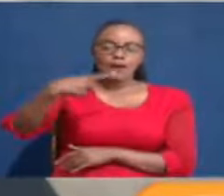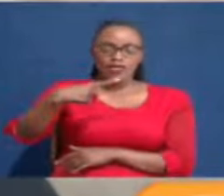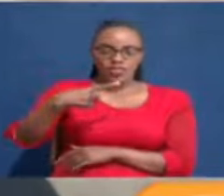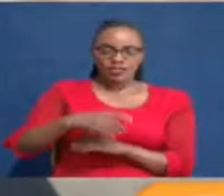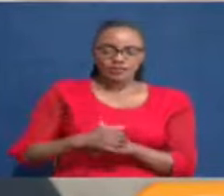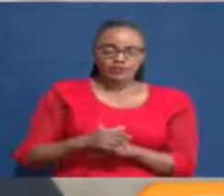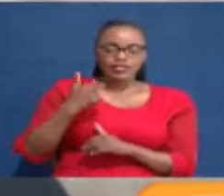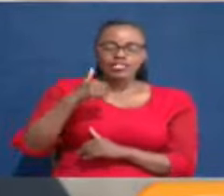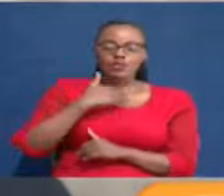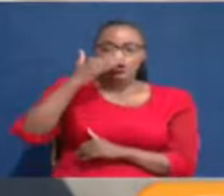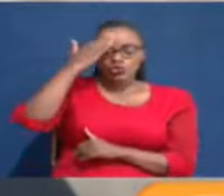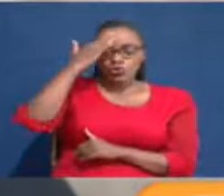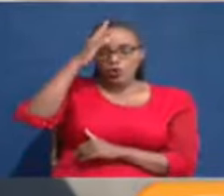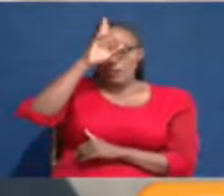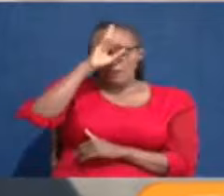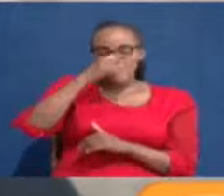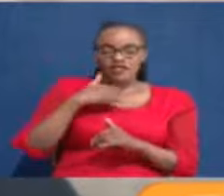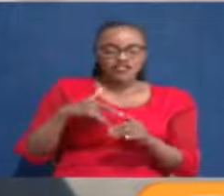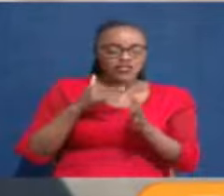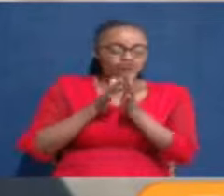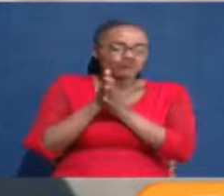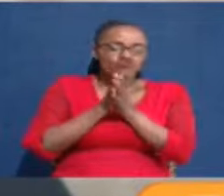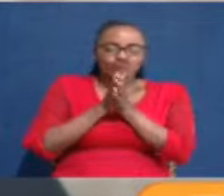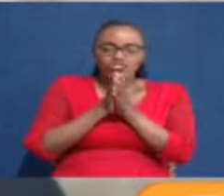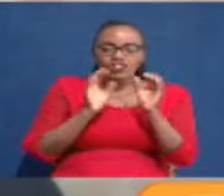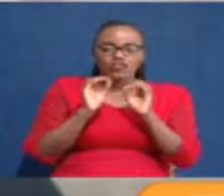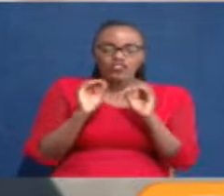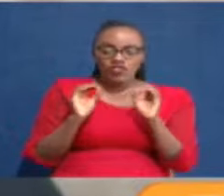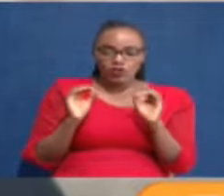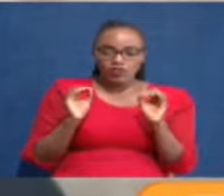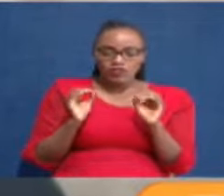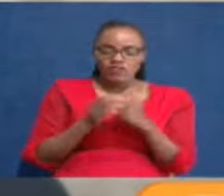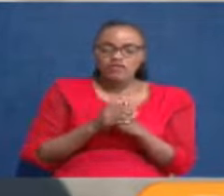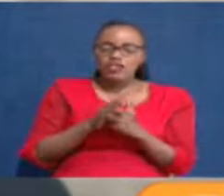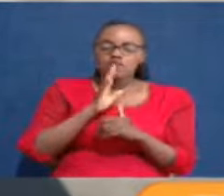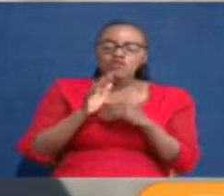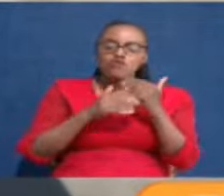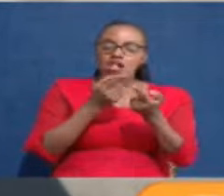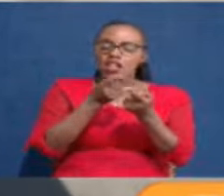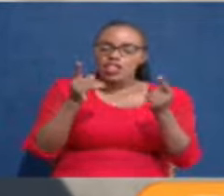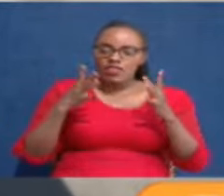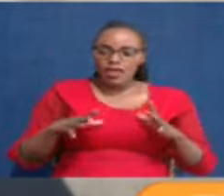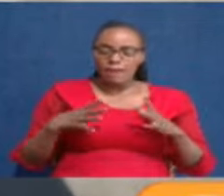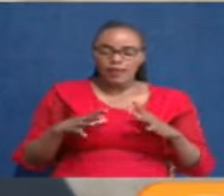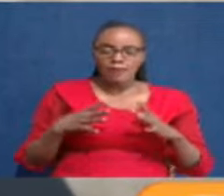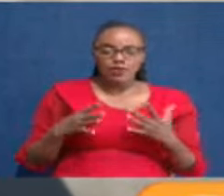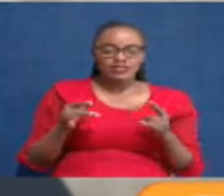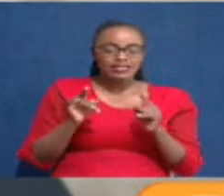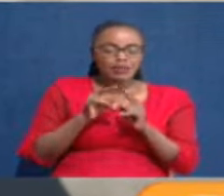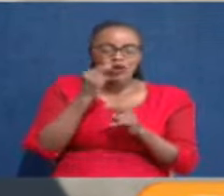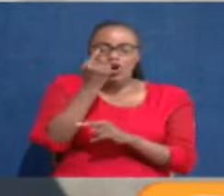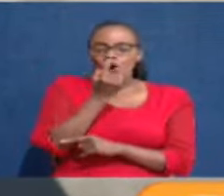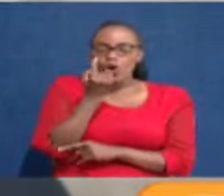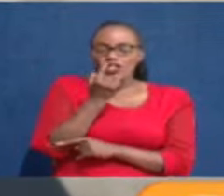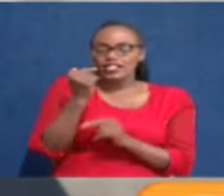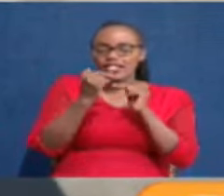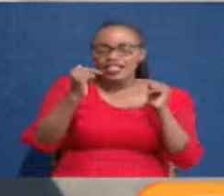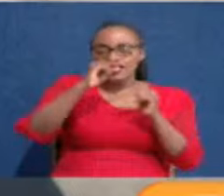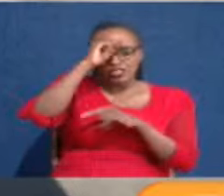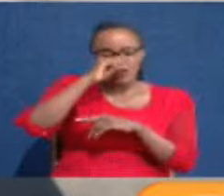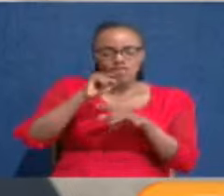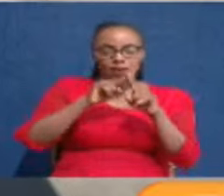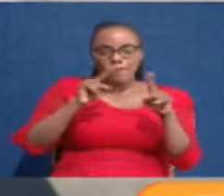know because the askari hawana morali ya kazi, and I'm speaking for several of them. It's just because it's against policy,